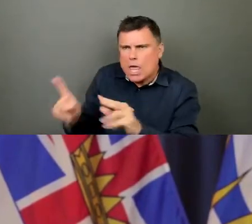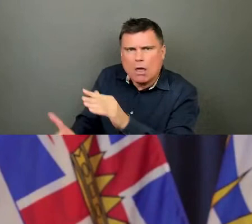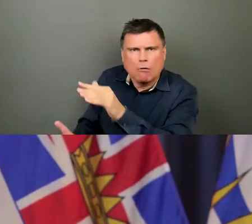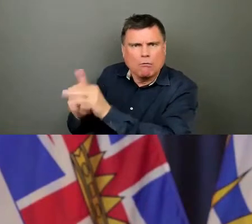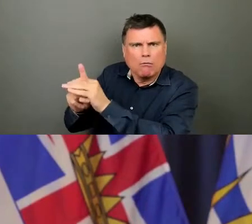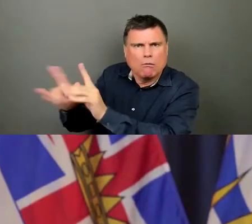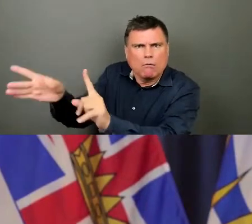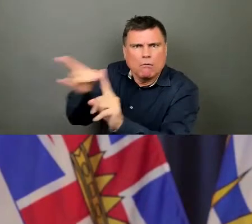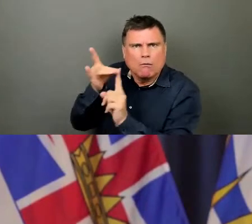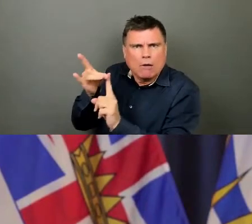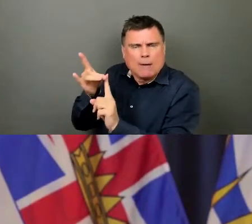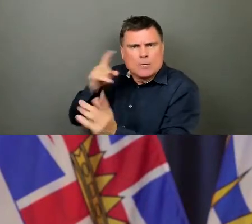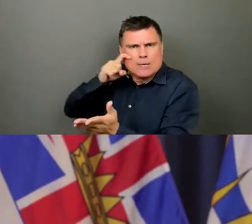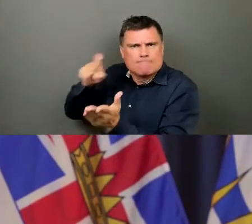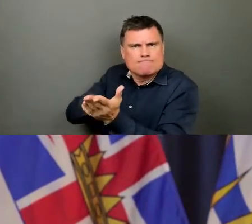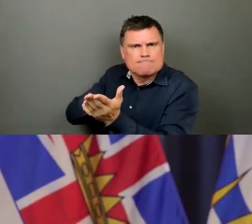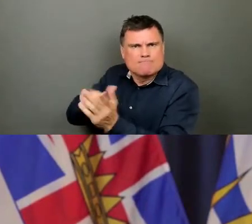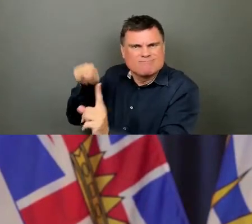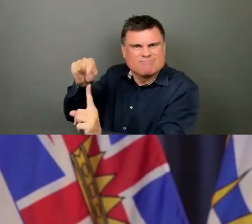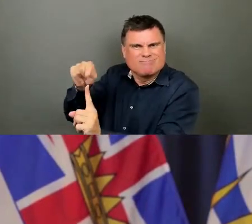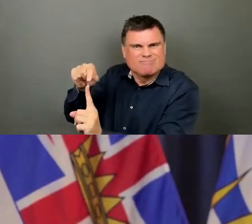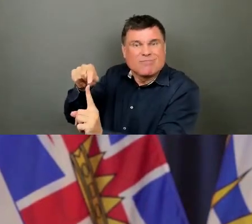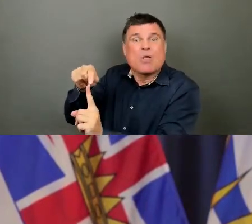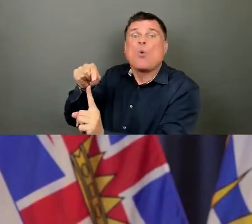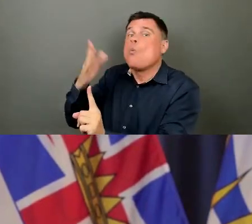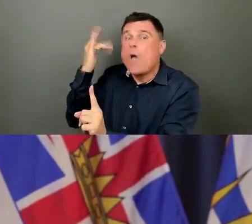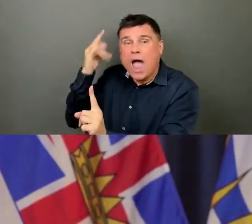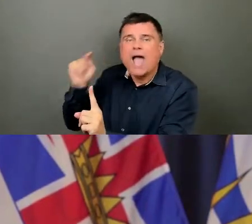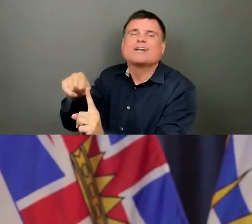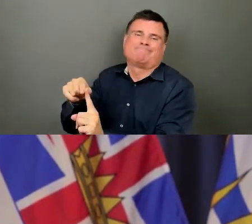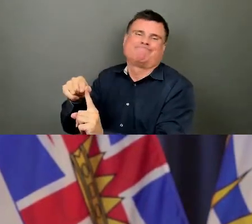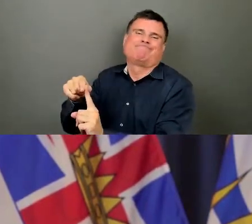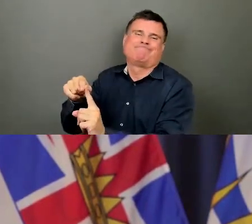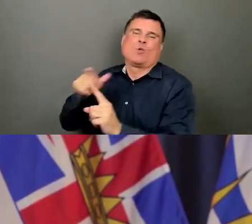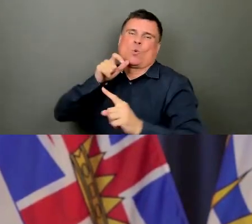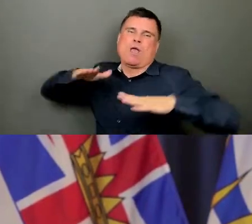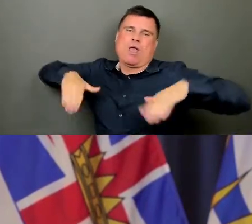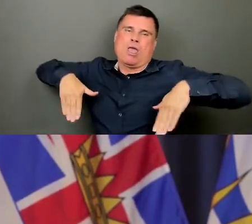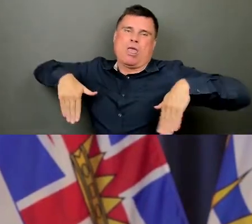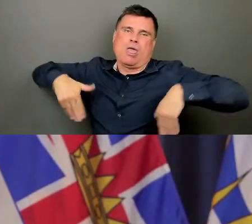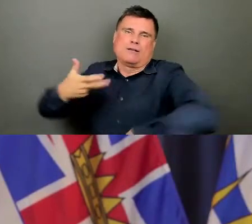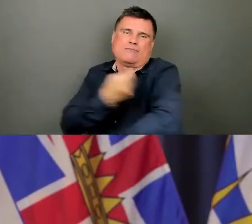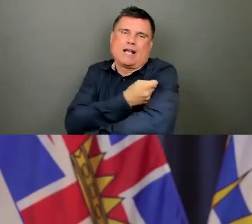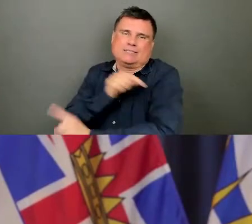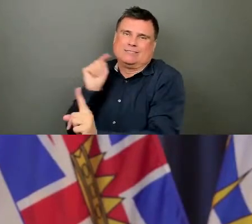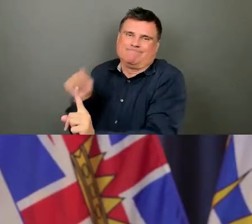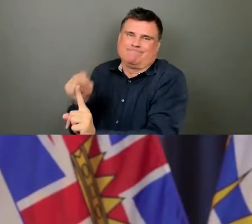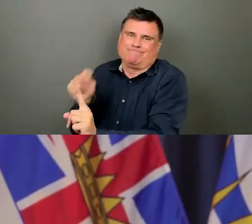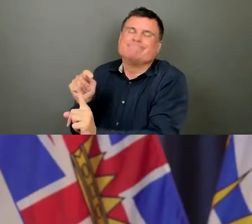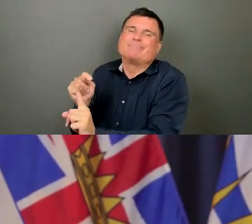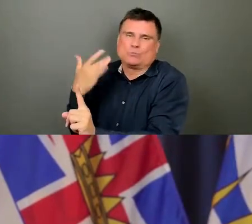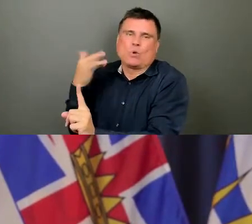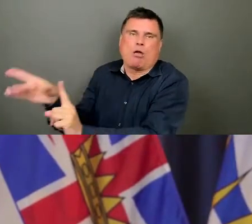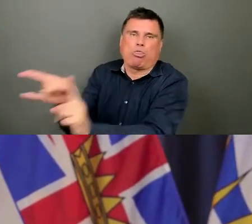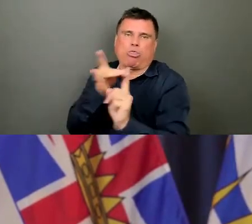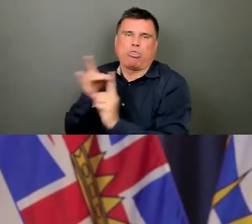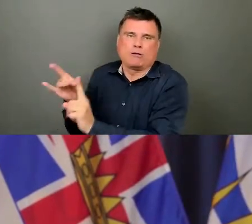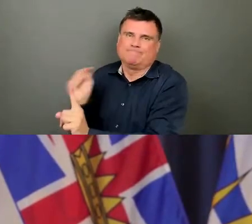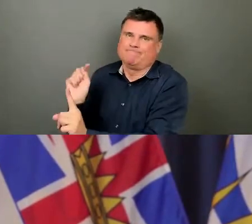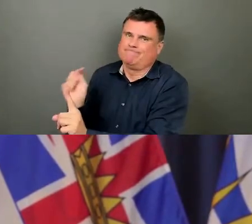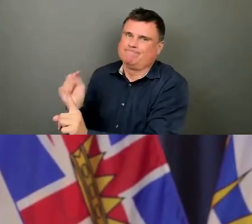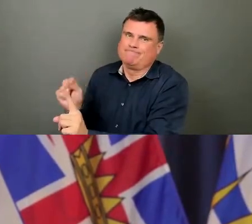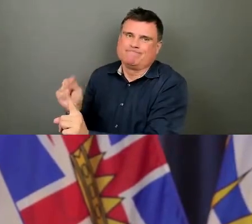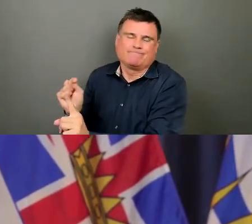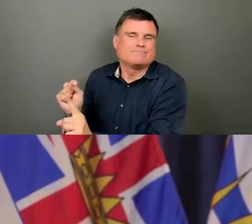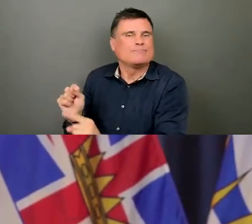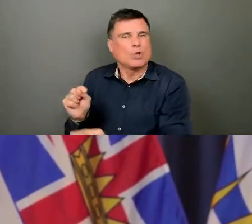is on those who are unvaccinated. And it's really important to do that. And I'm heartened by the efforts being made everywhere